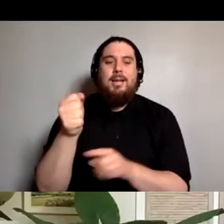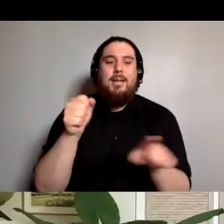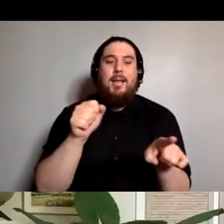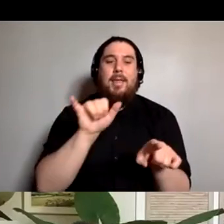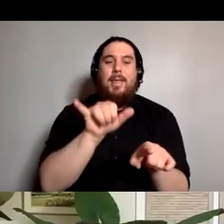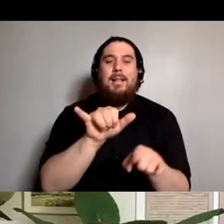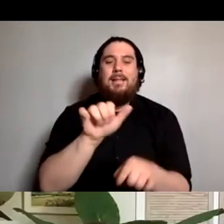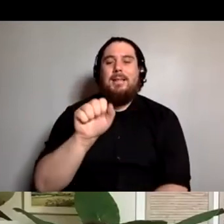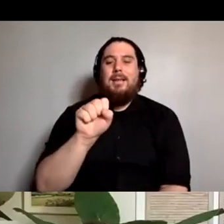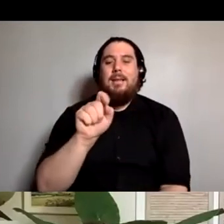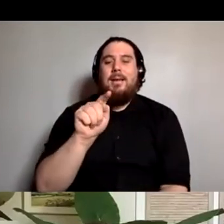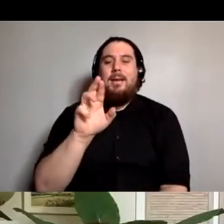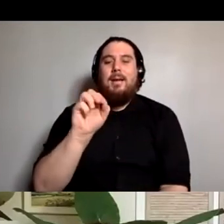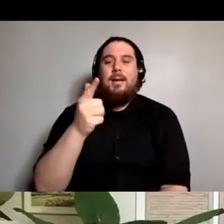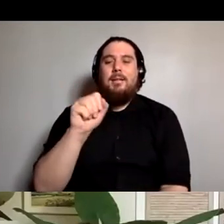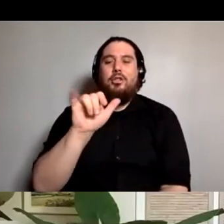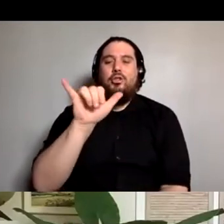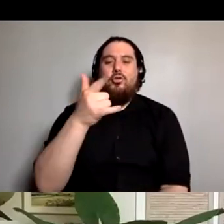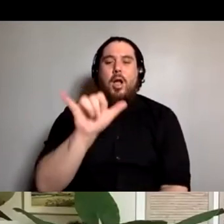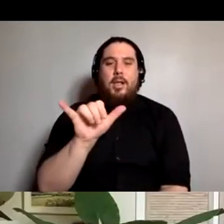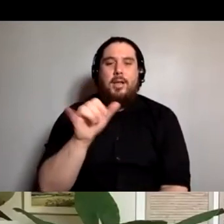star sign are you? Oh, I'm ENFP.